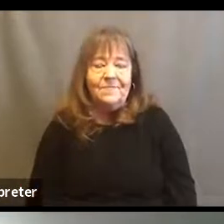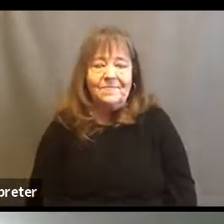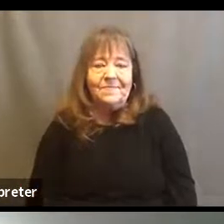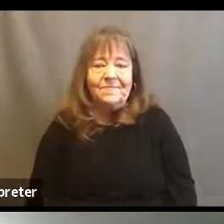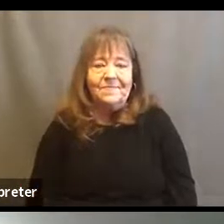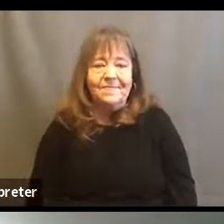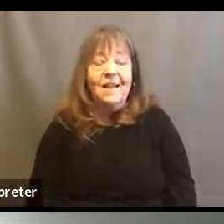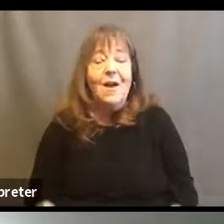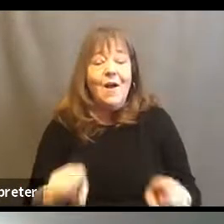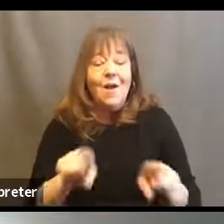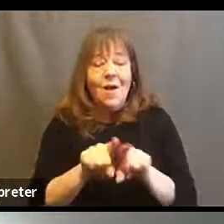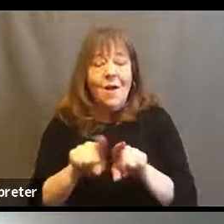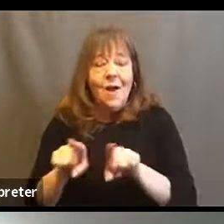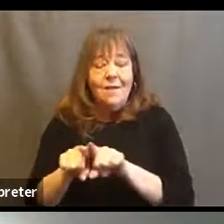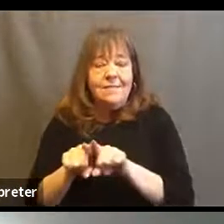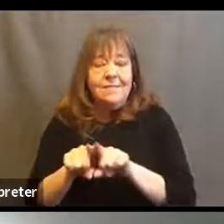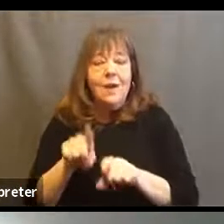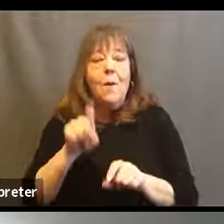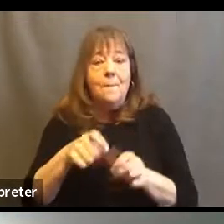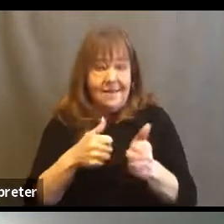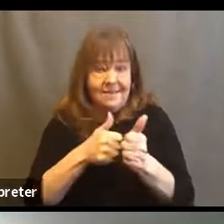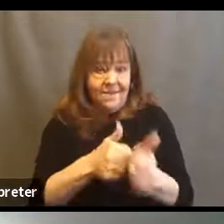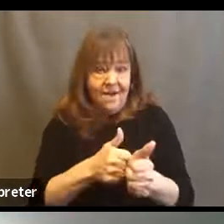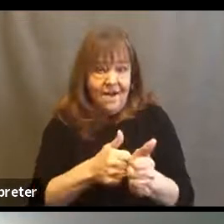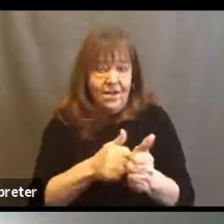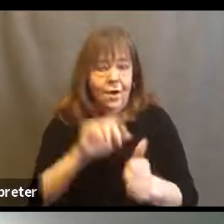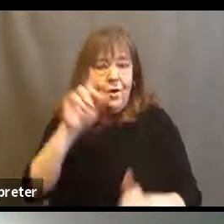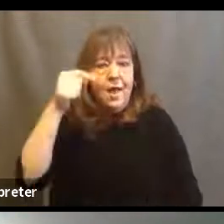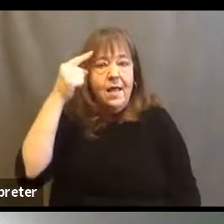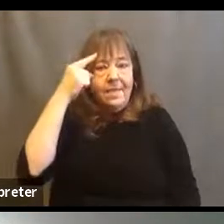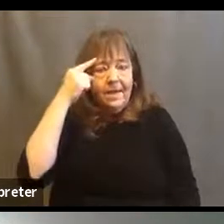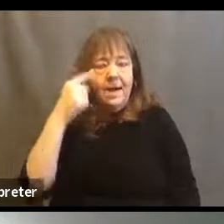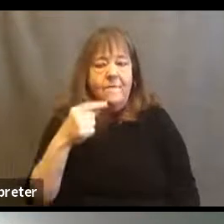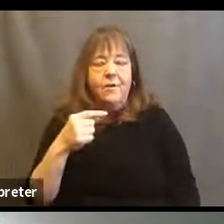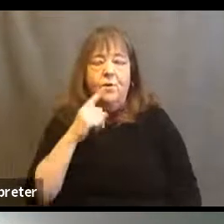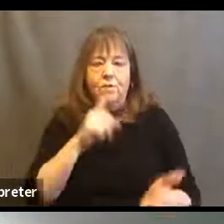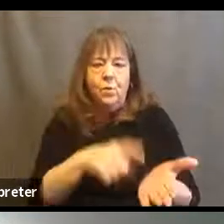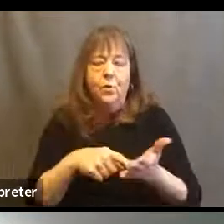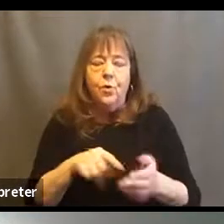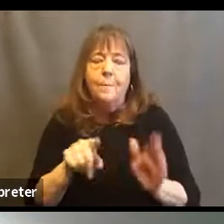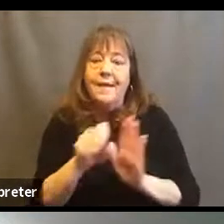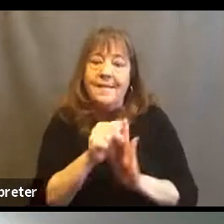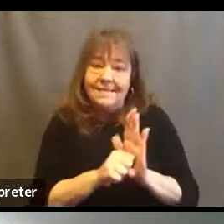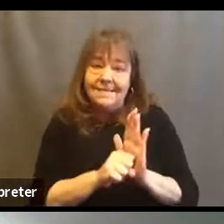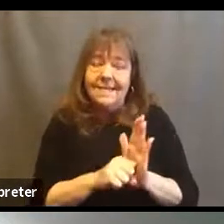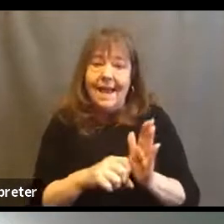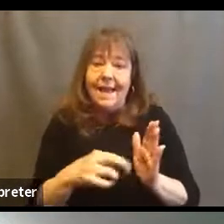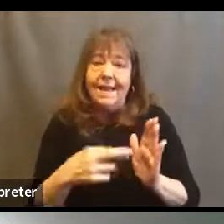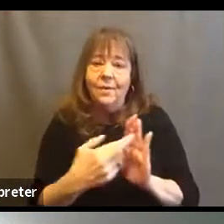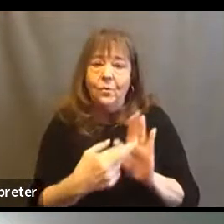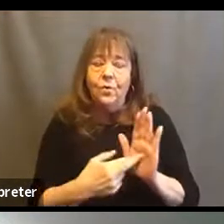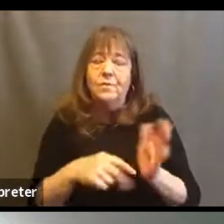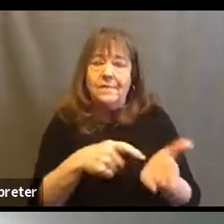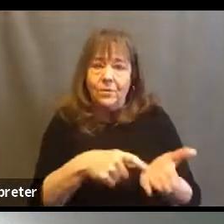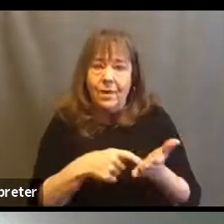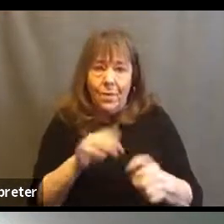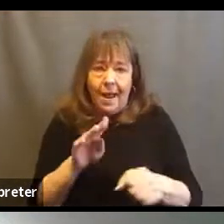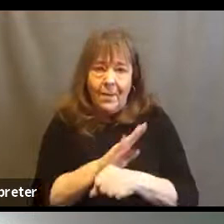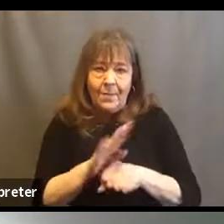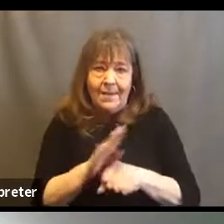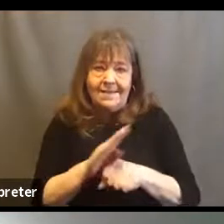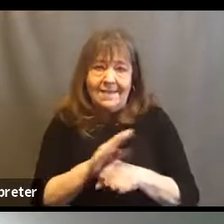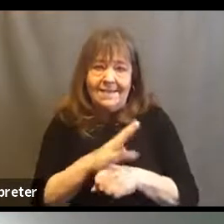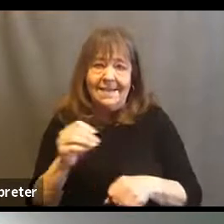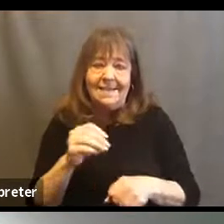also all subject to, in addition to the governor's executive order, also state statutes that do require our businesses and